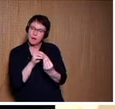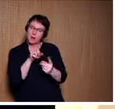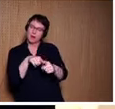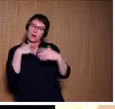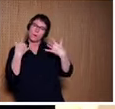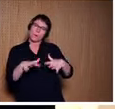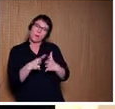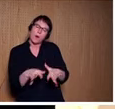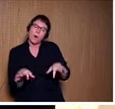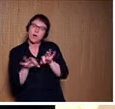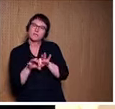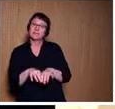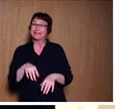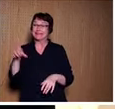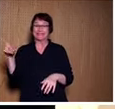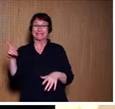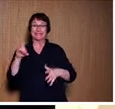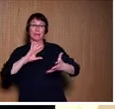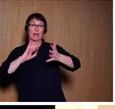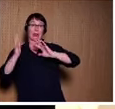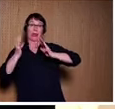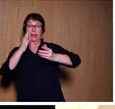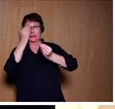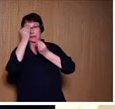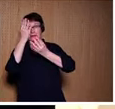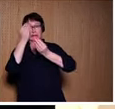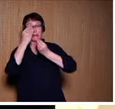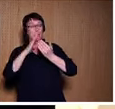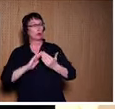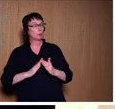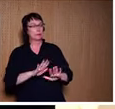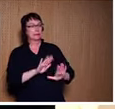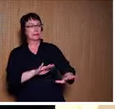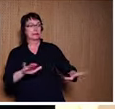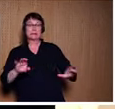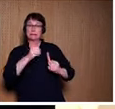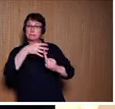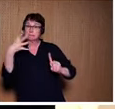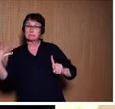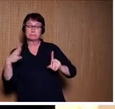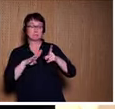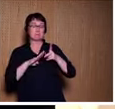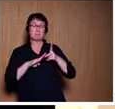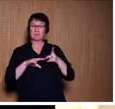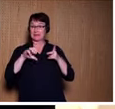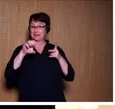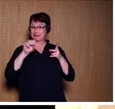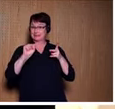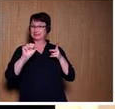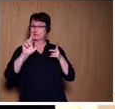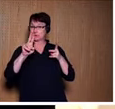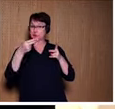communities and governments that SRHR, LGBTIQ plus rights, and